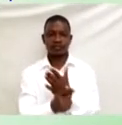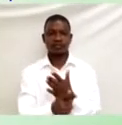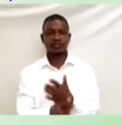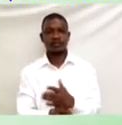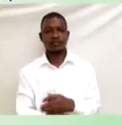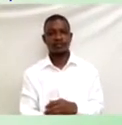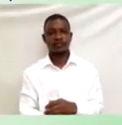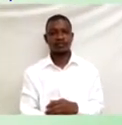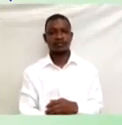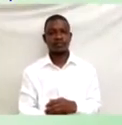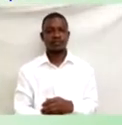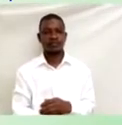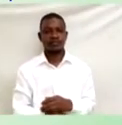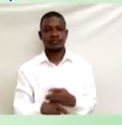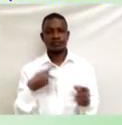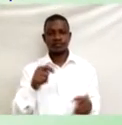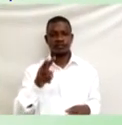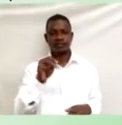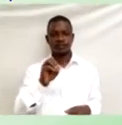every August.